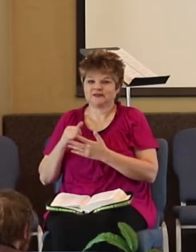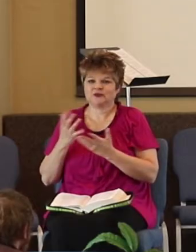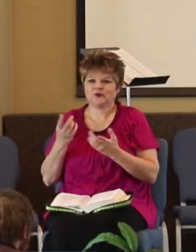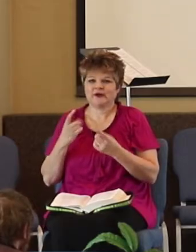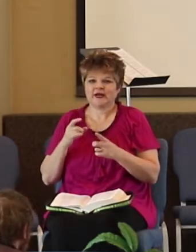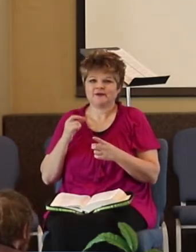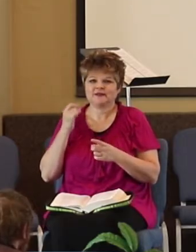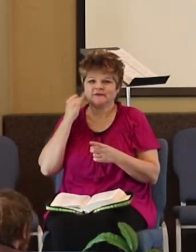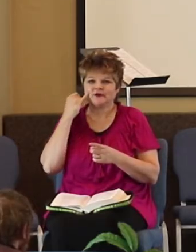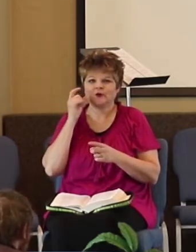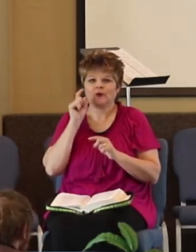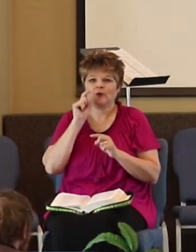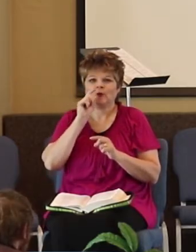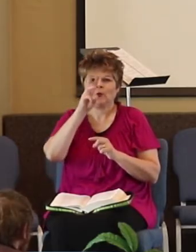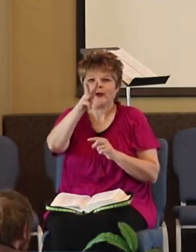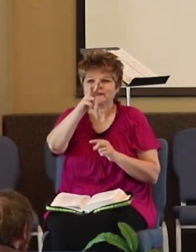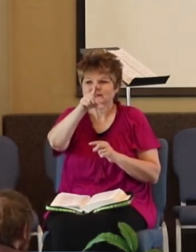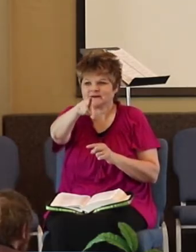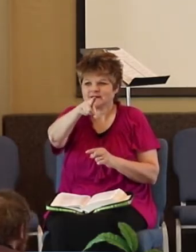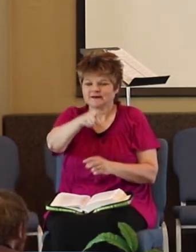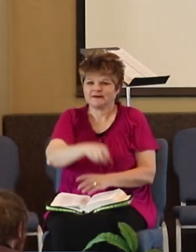west by north?